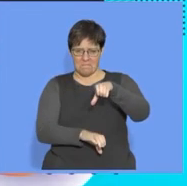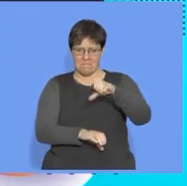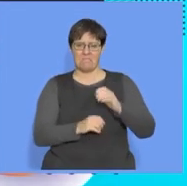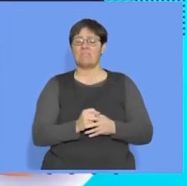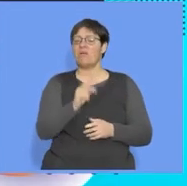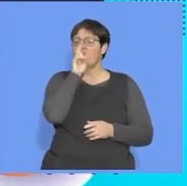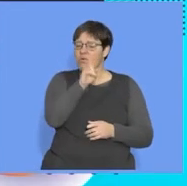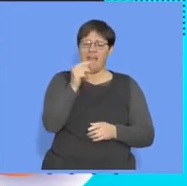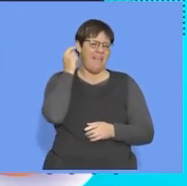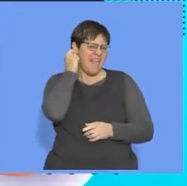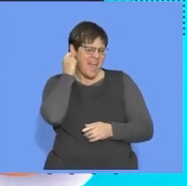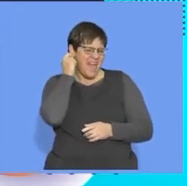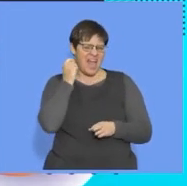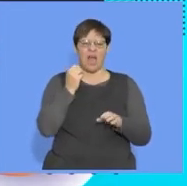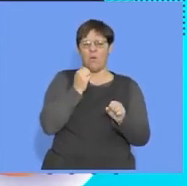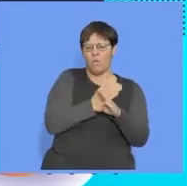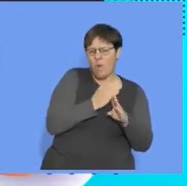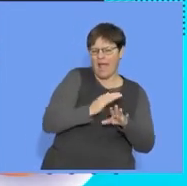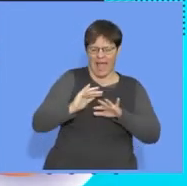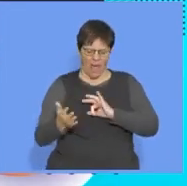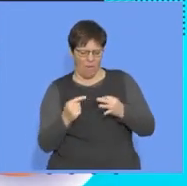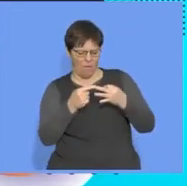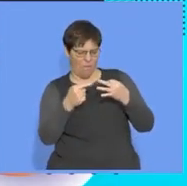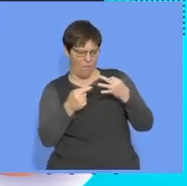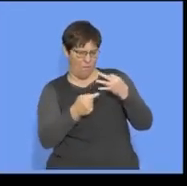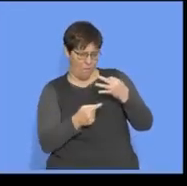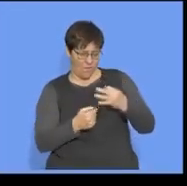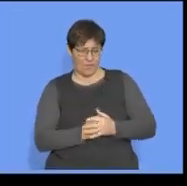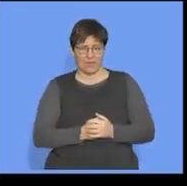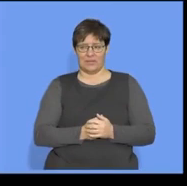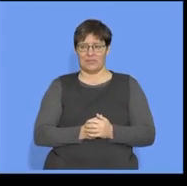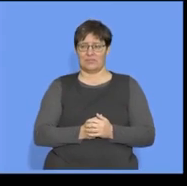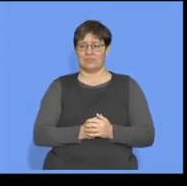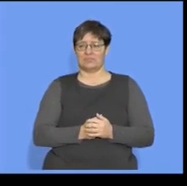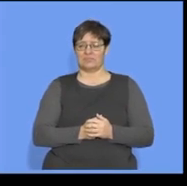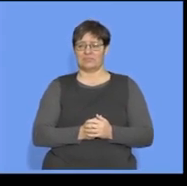the ear and the functions of each and every part of the ear.